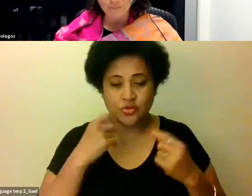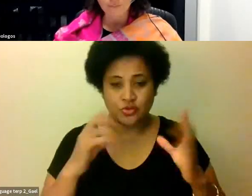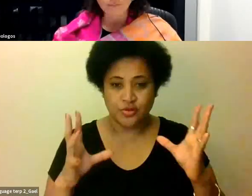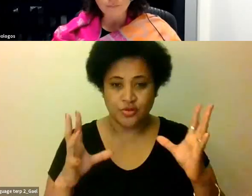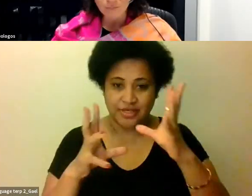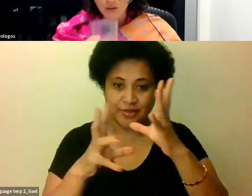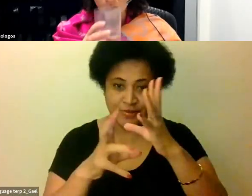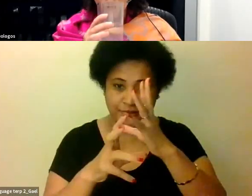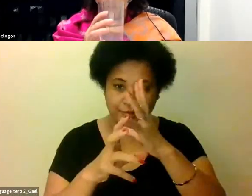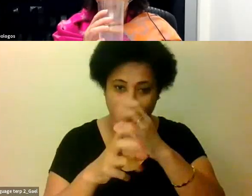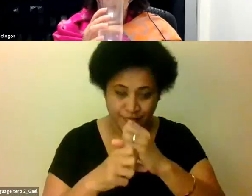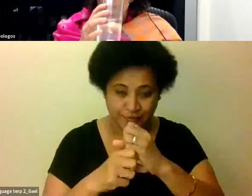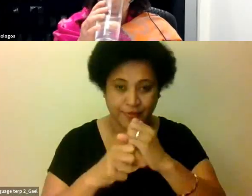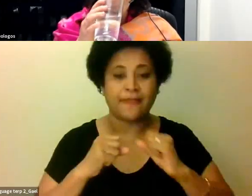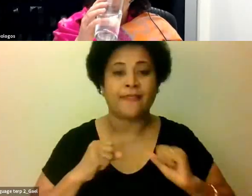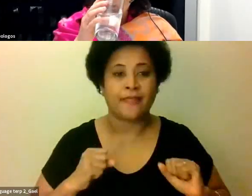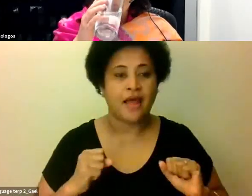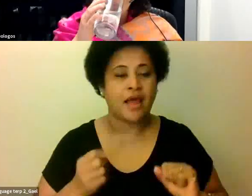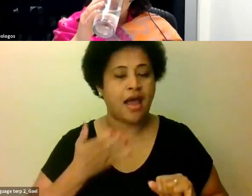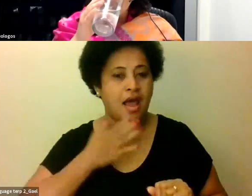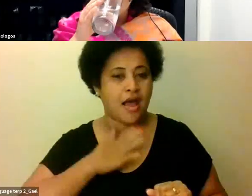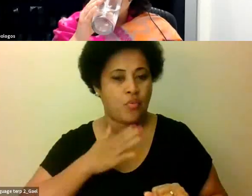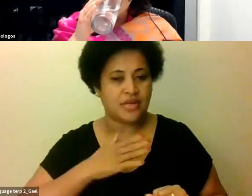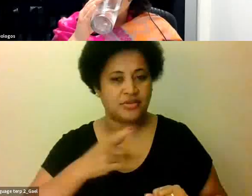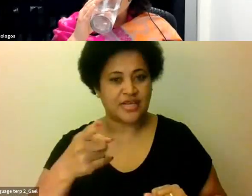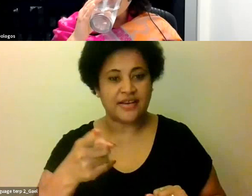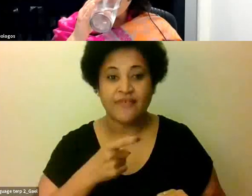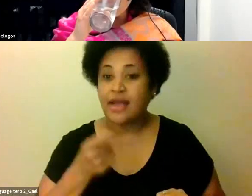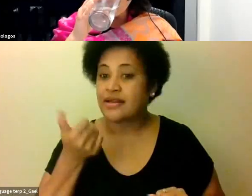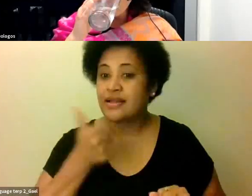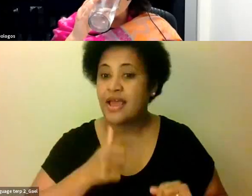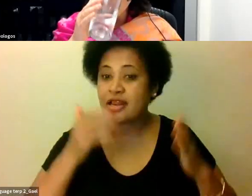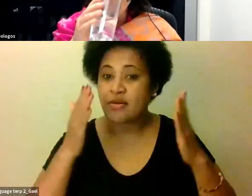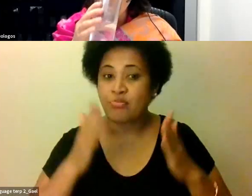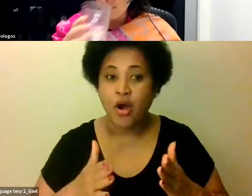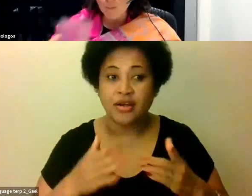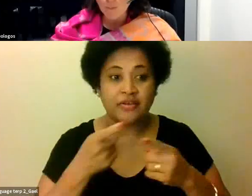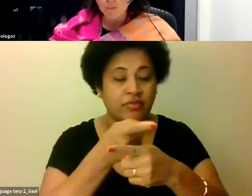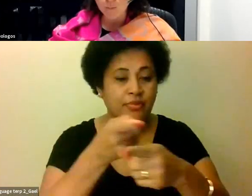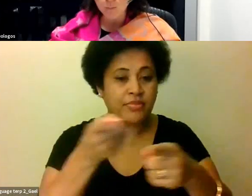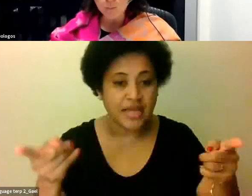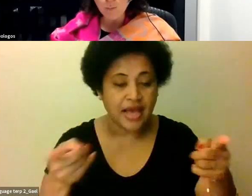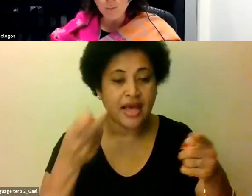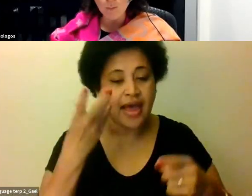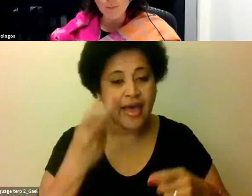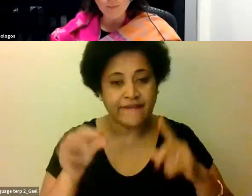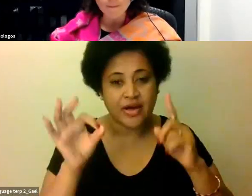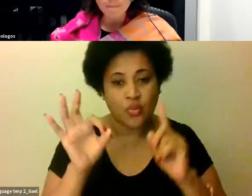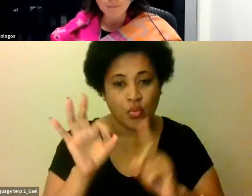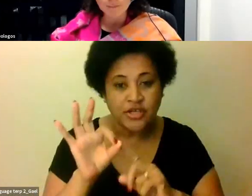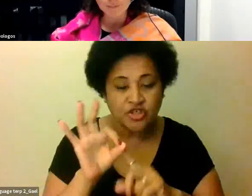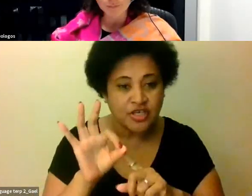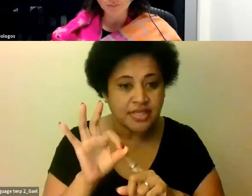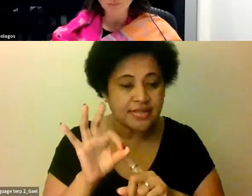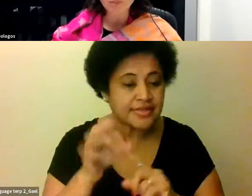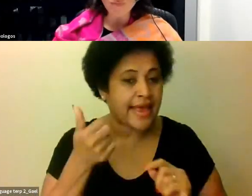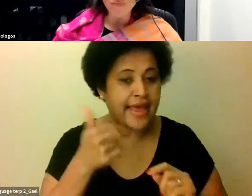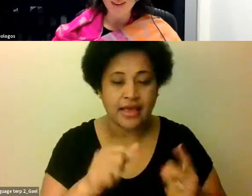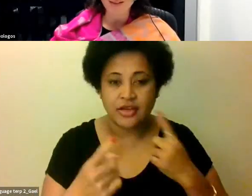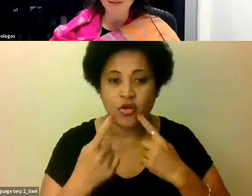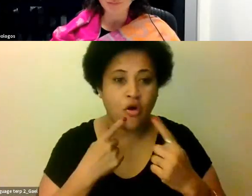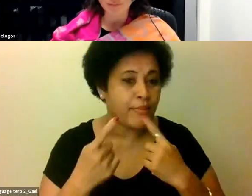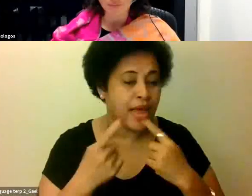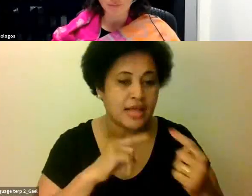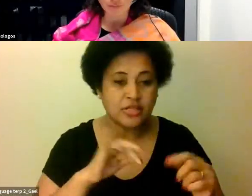end of the session, I would like to invite anyone from the audience, if you have questions, comments, or feedback